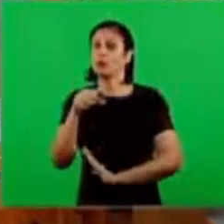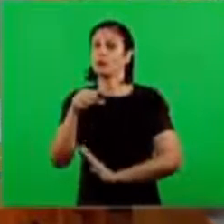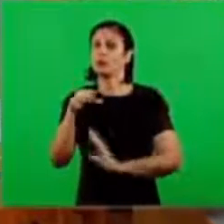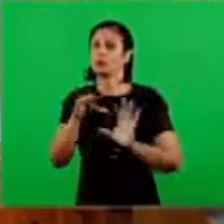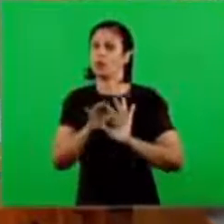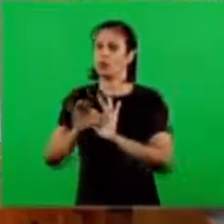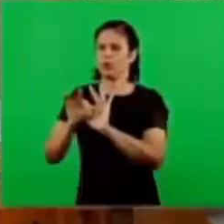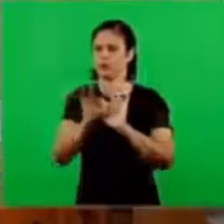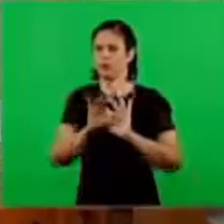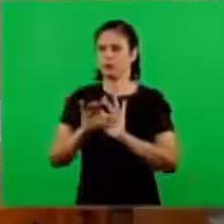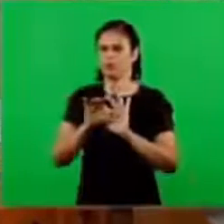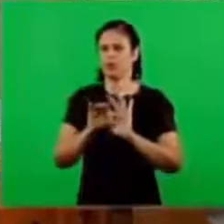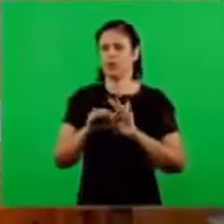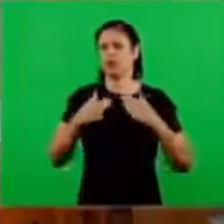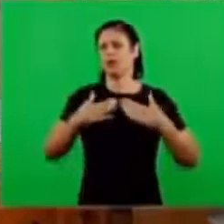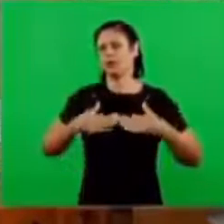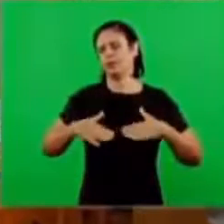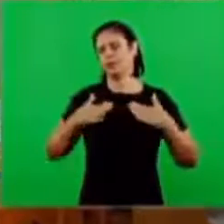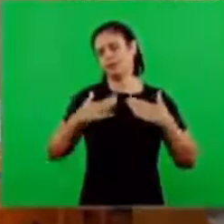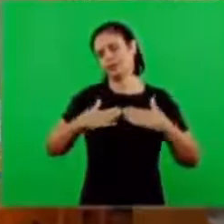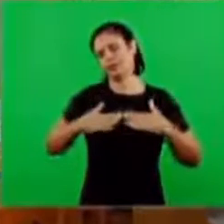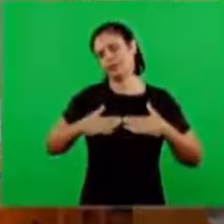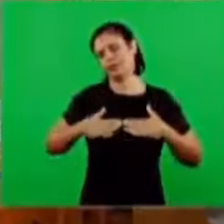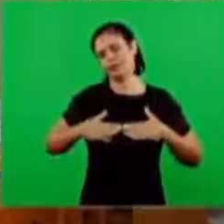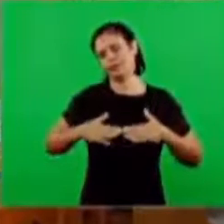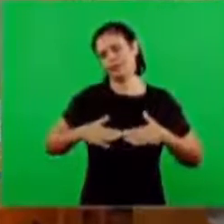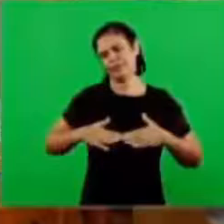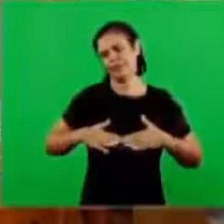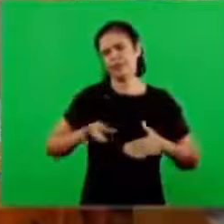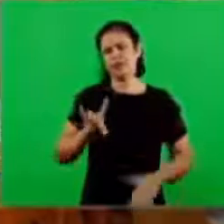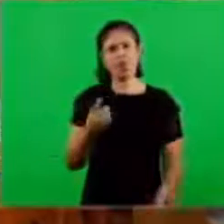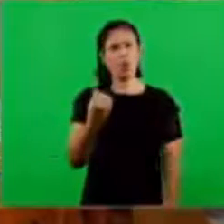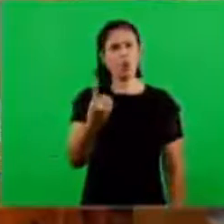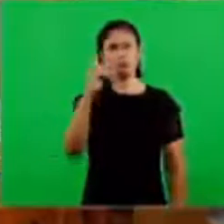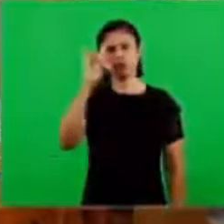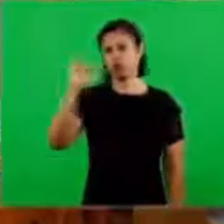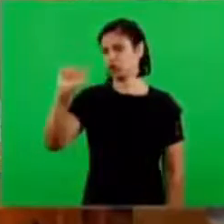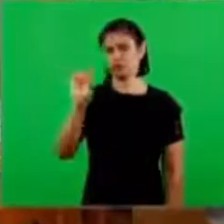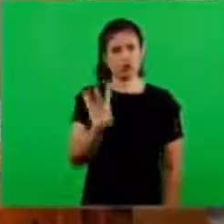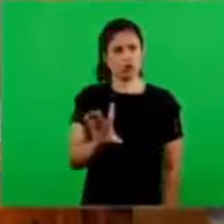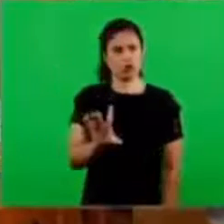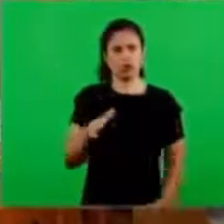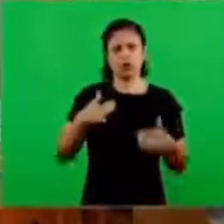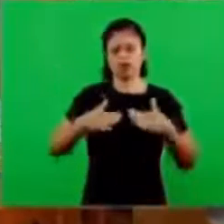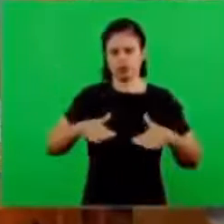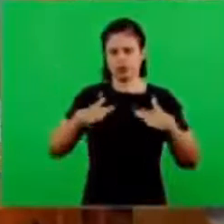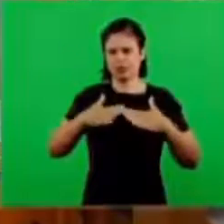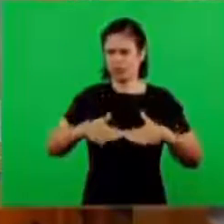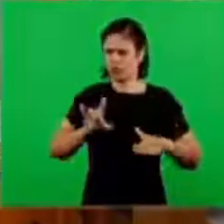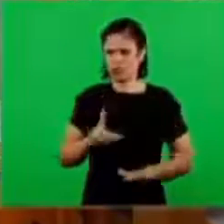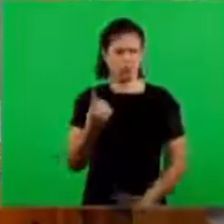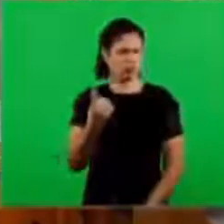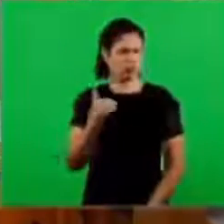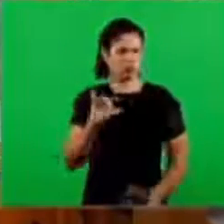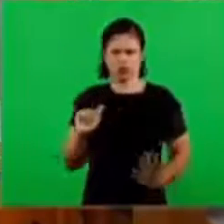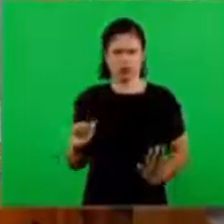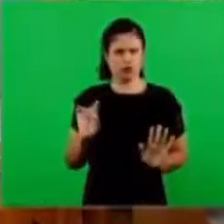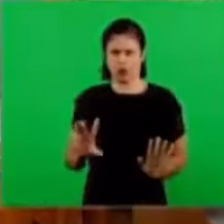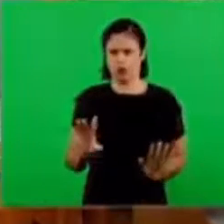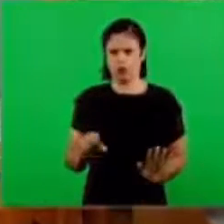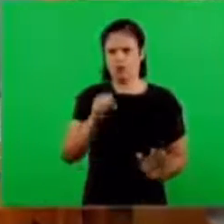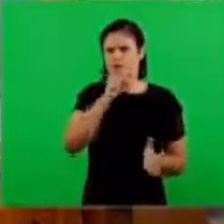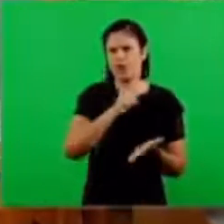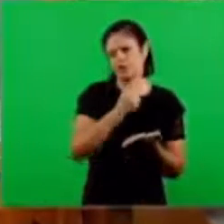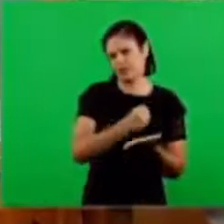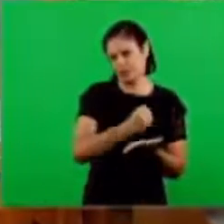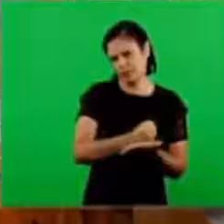and 1 day of rest. It was a physical rest. It was a of rest that was related to the Father. And the